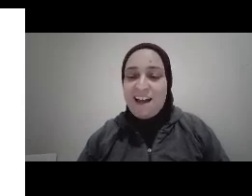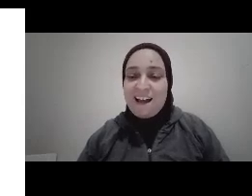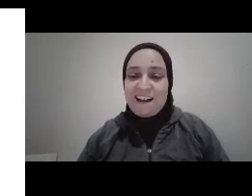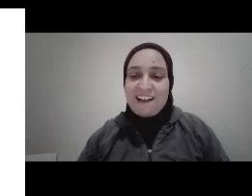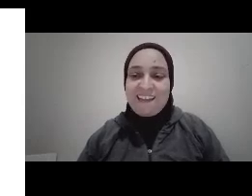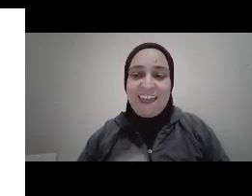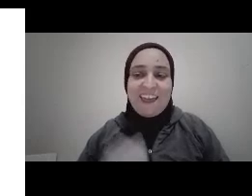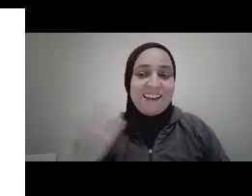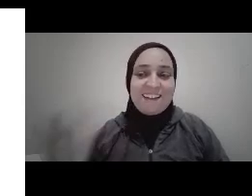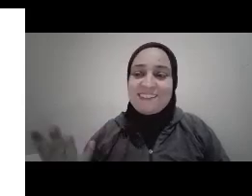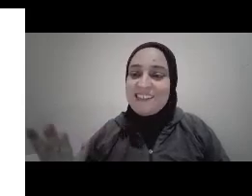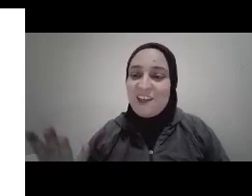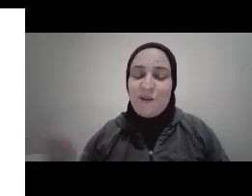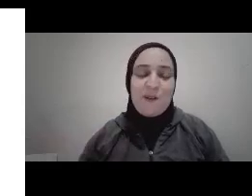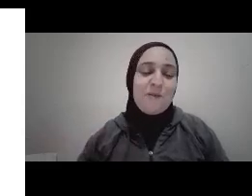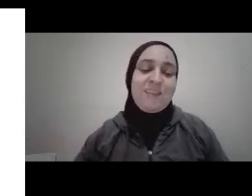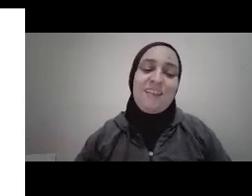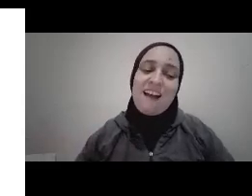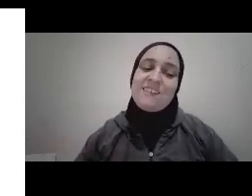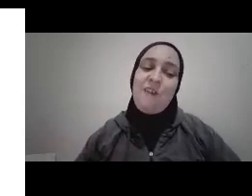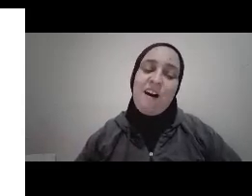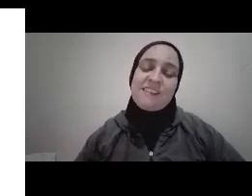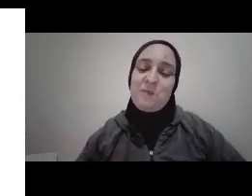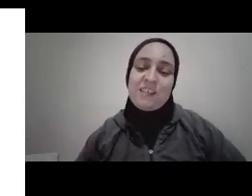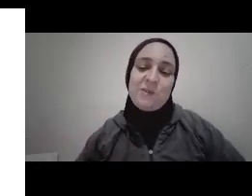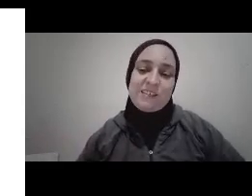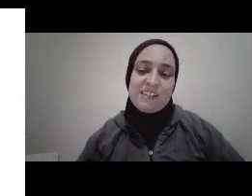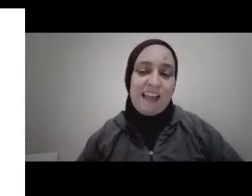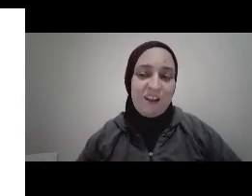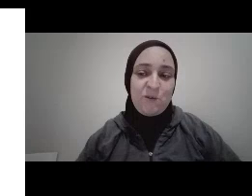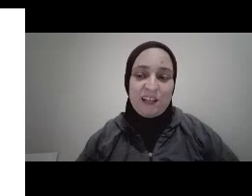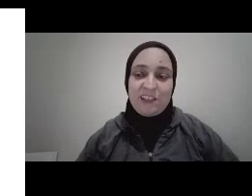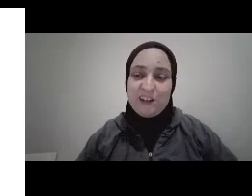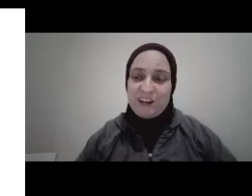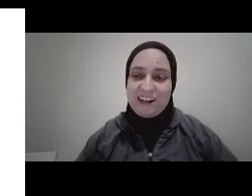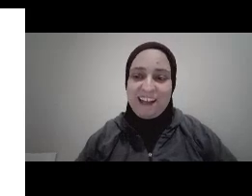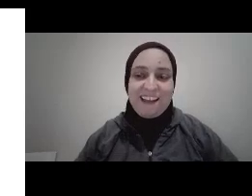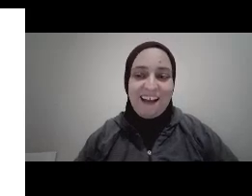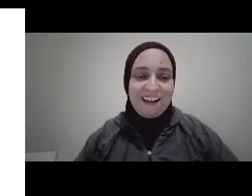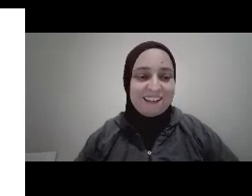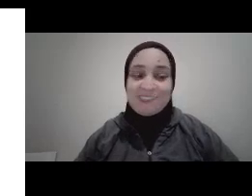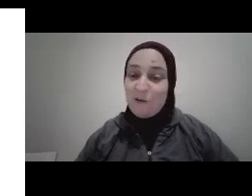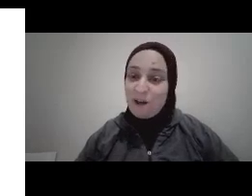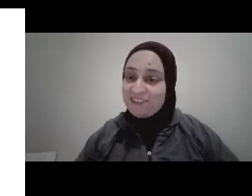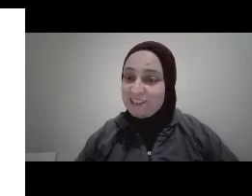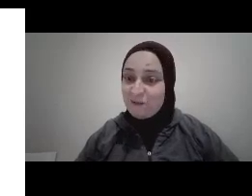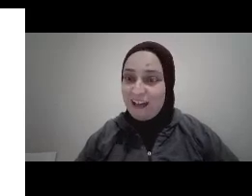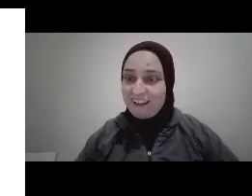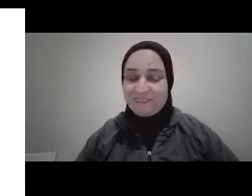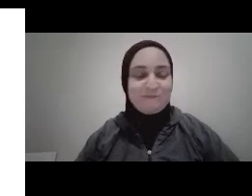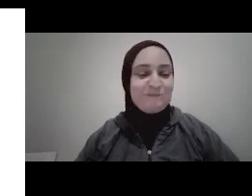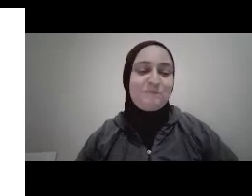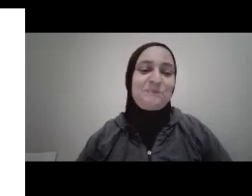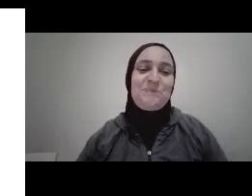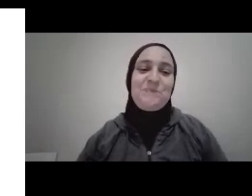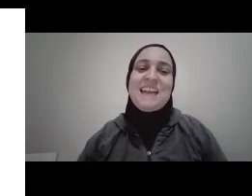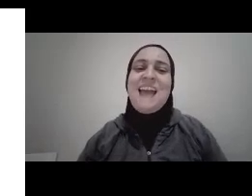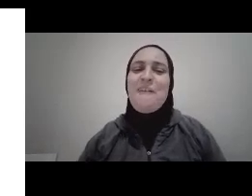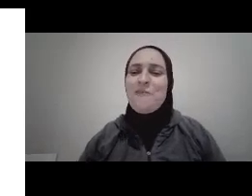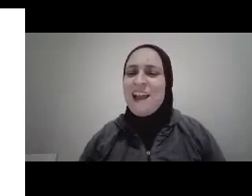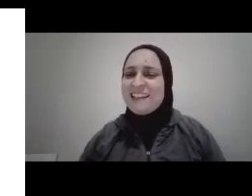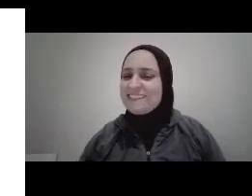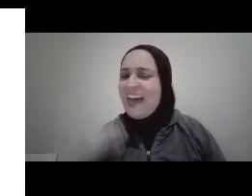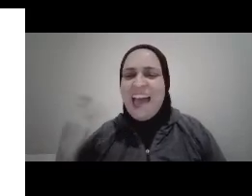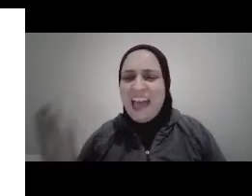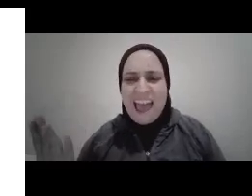ecctampabay.org/helpmegrow. And they can set you up with lots of awesome resources, and you can learn so much as well.